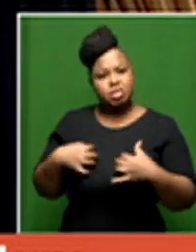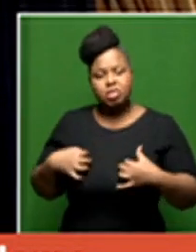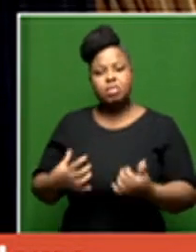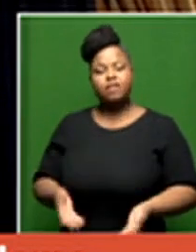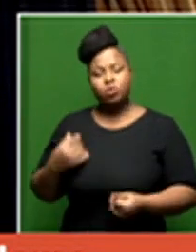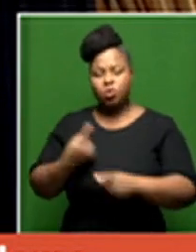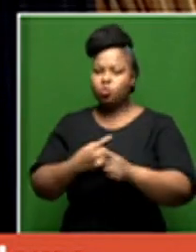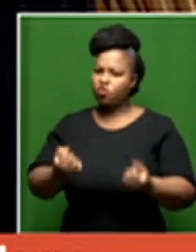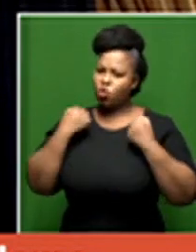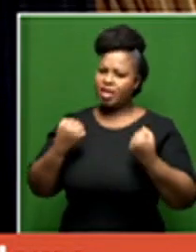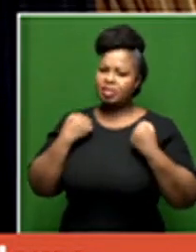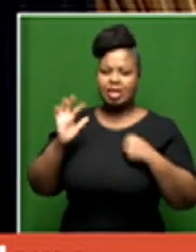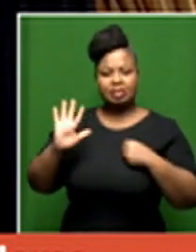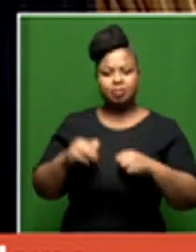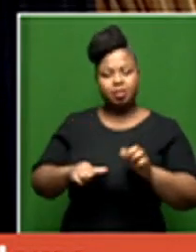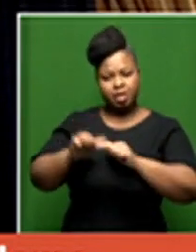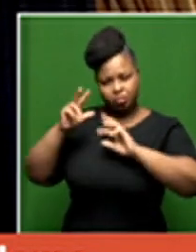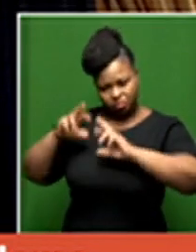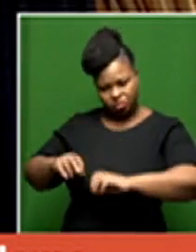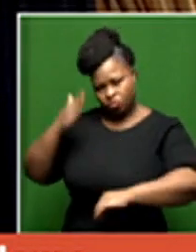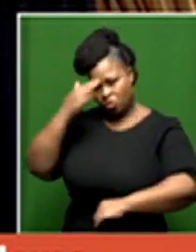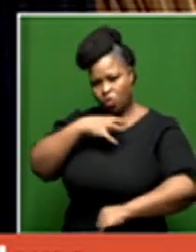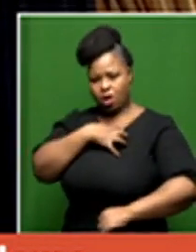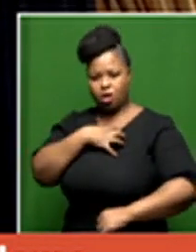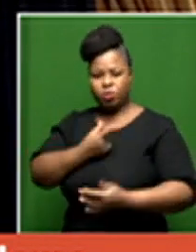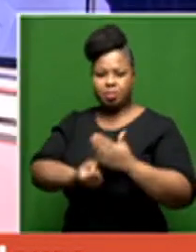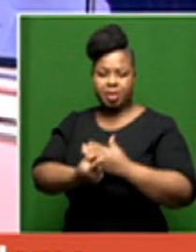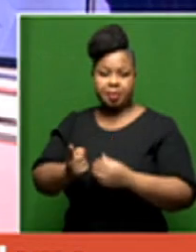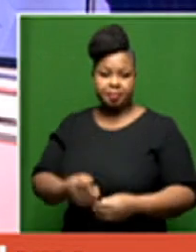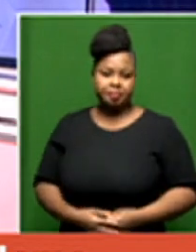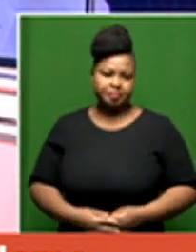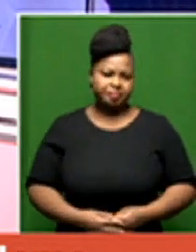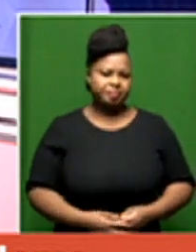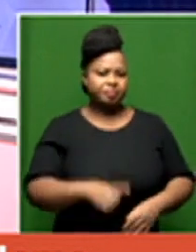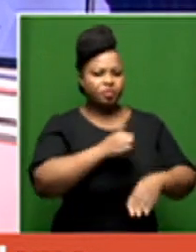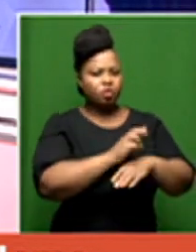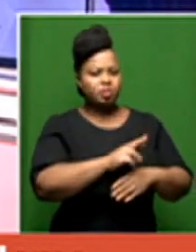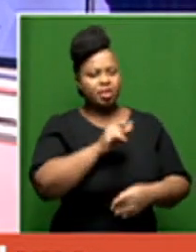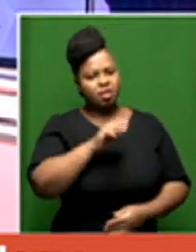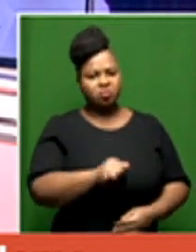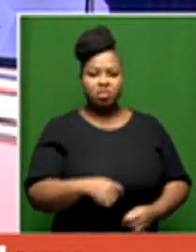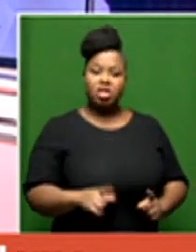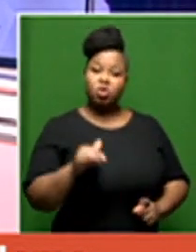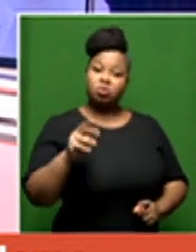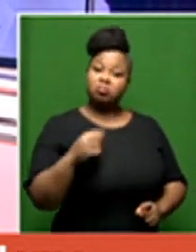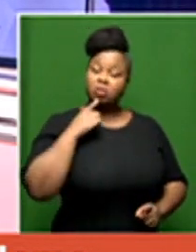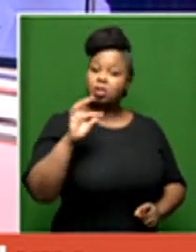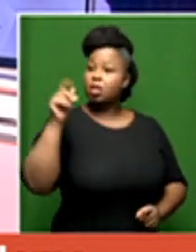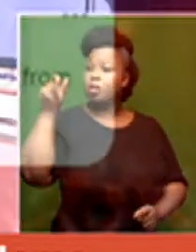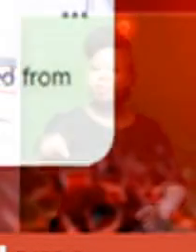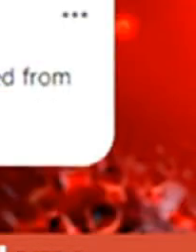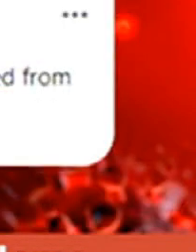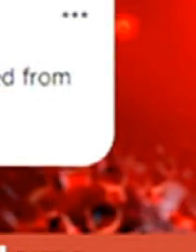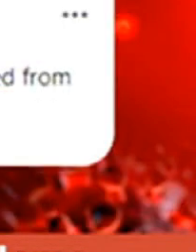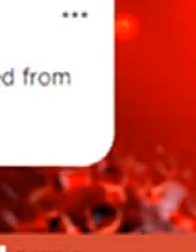work or exercise until we know exactly what's going on with the heart. Dr. Mckay, Leonie says anybody that is